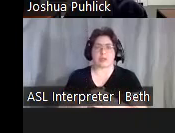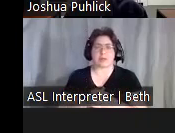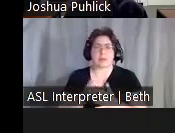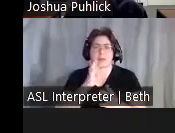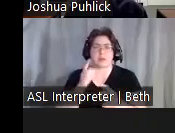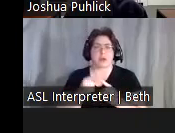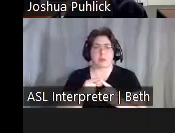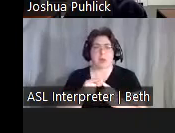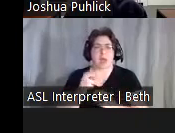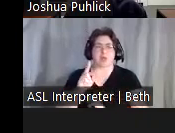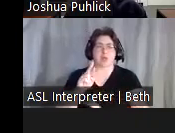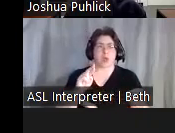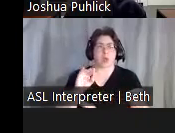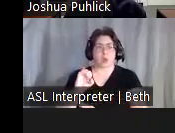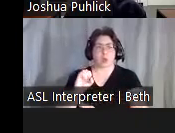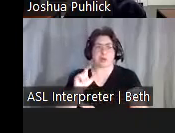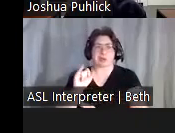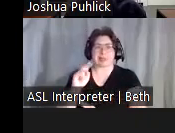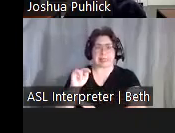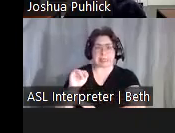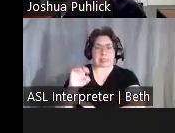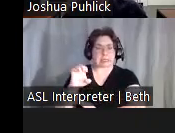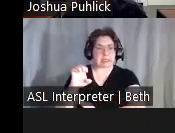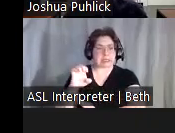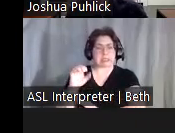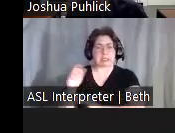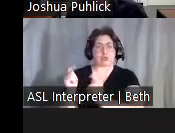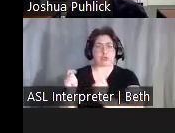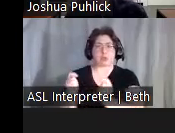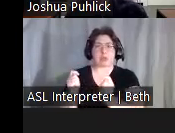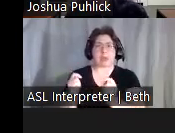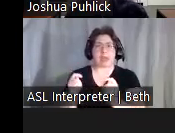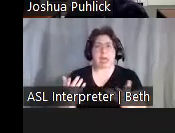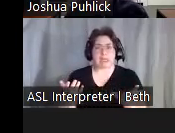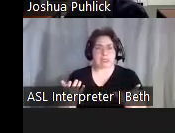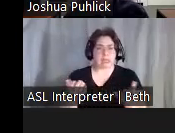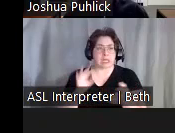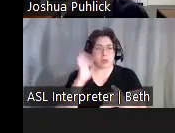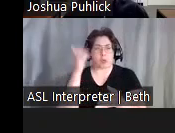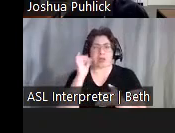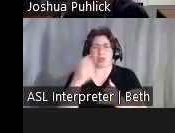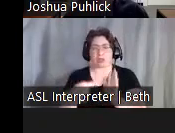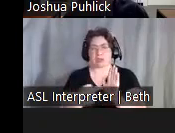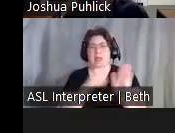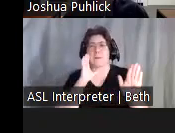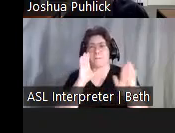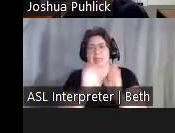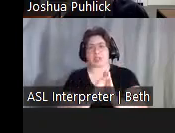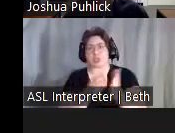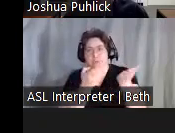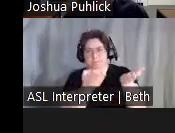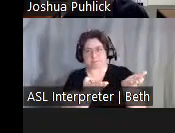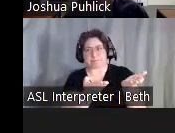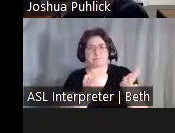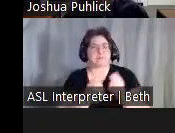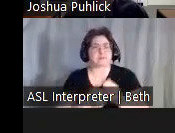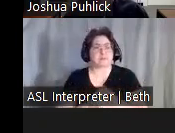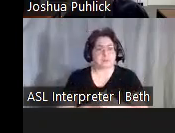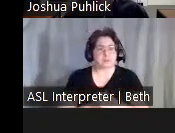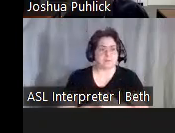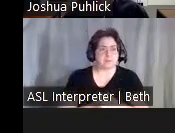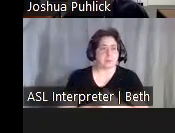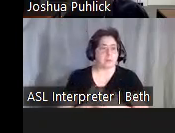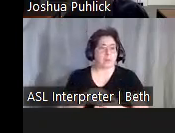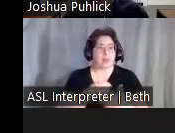treatment. This is what that treatment looks like. So we have